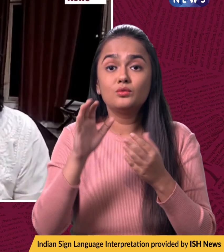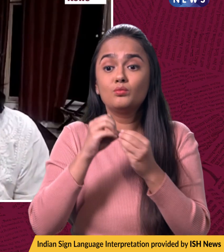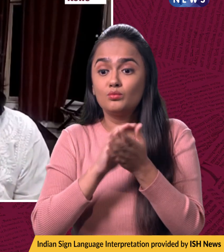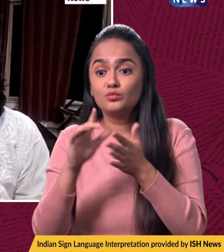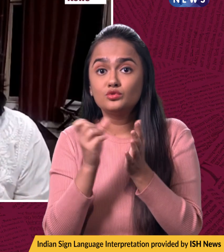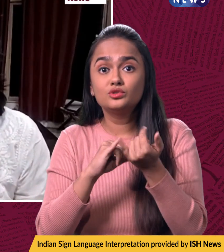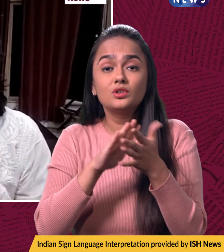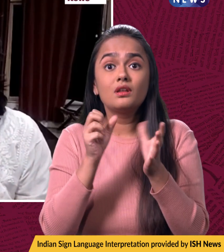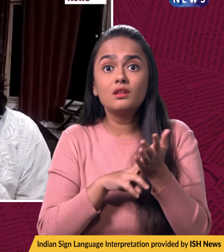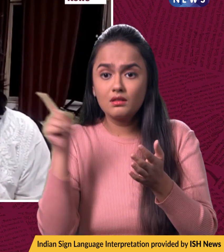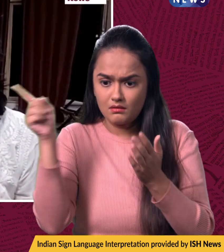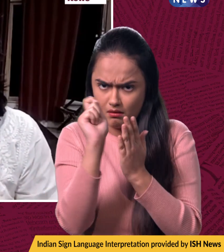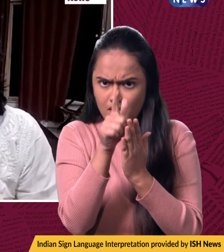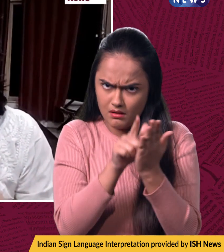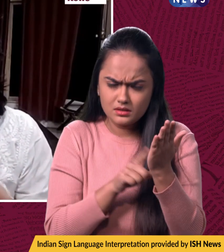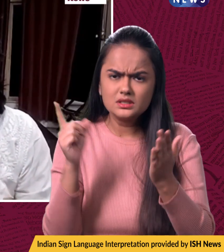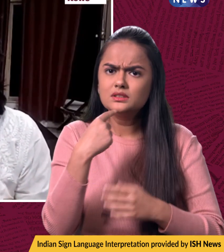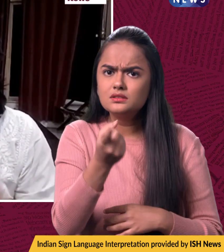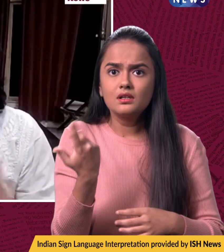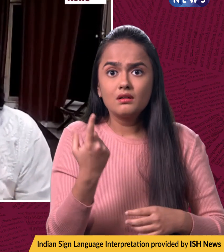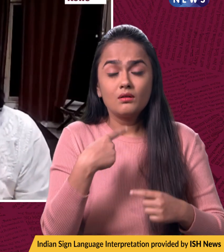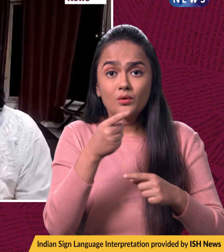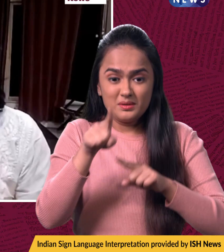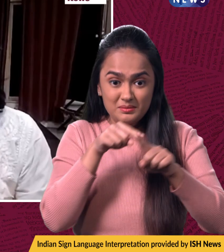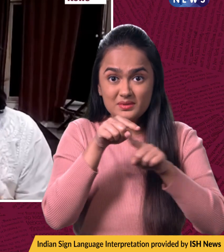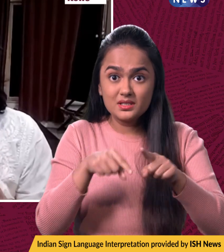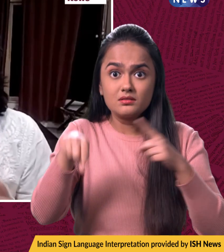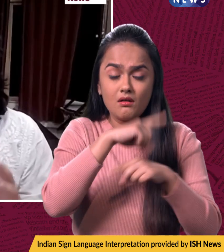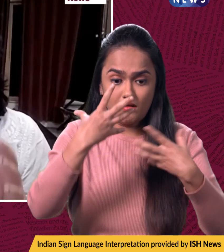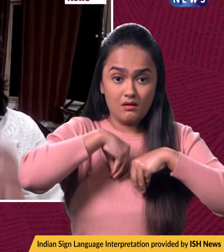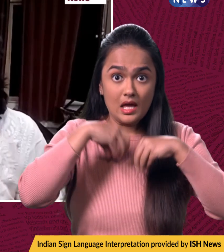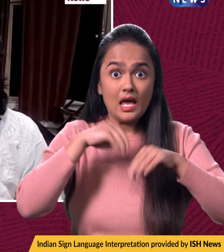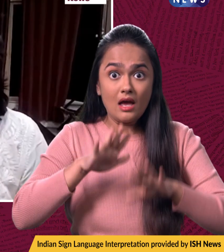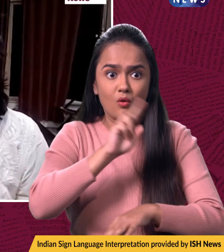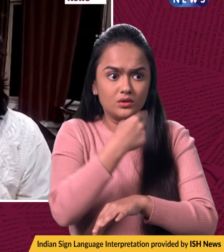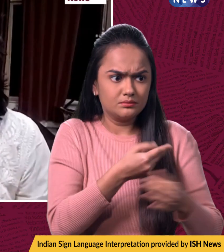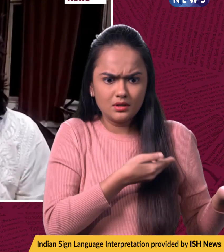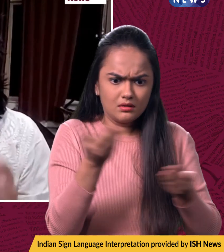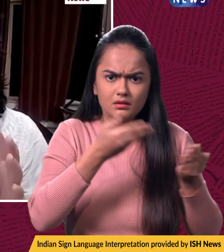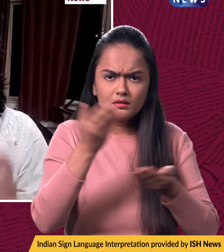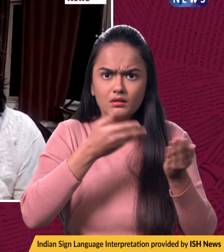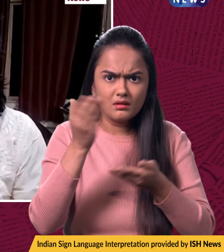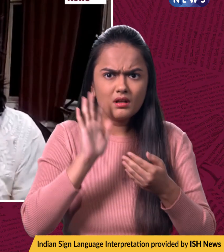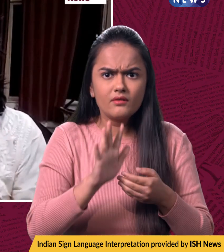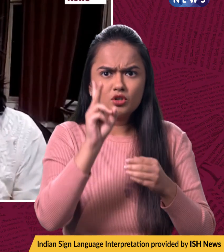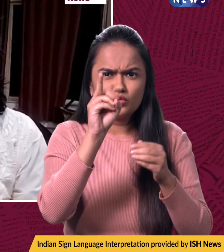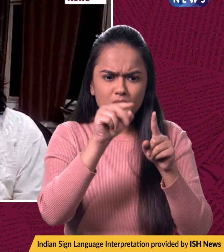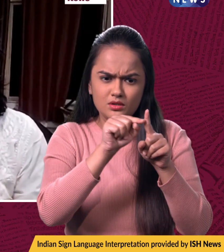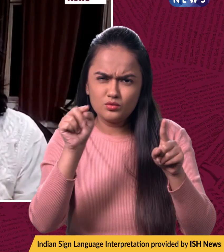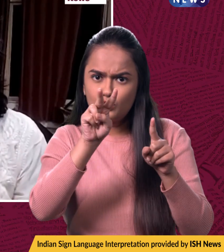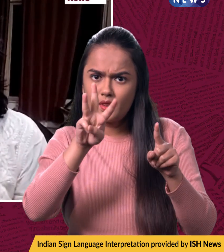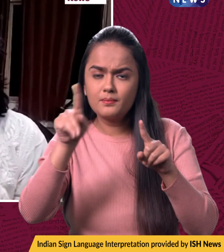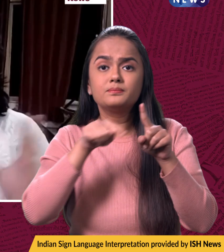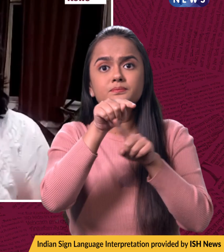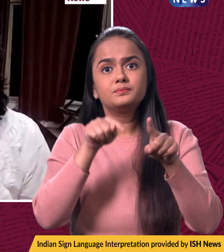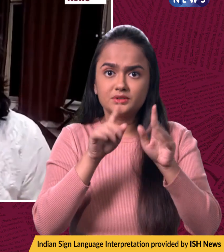Health Secretary, has also said in a letter that the percentage of active cases requiring hospital care was in the range of 20